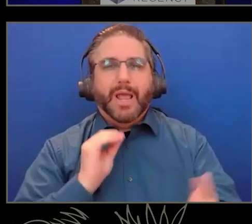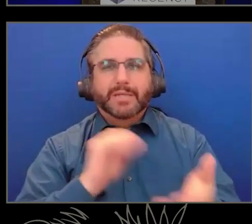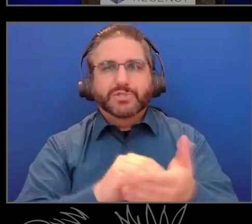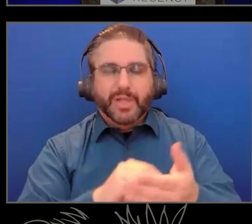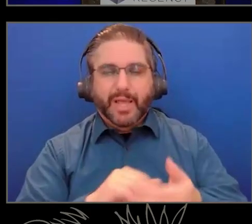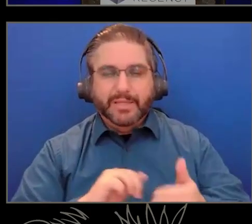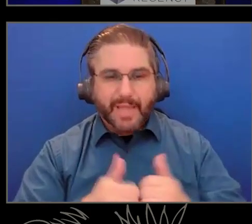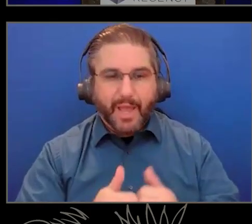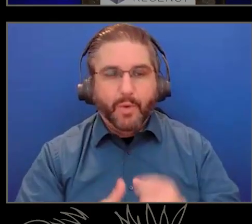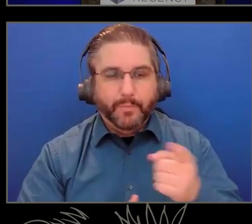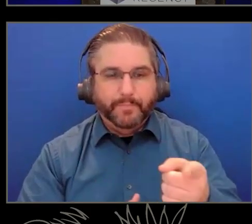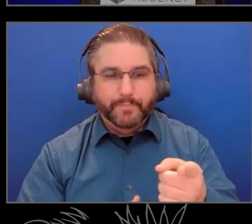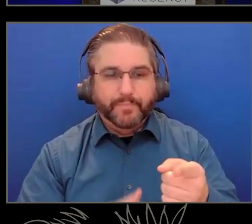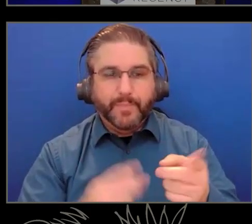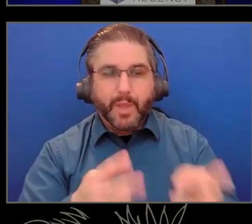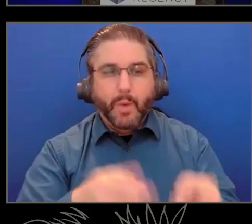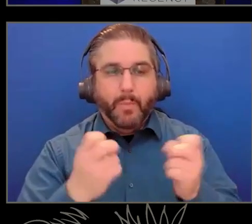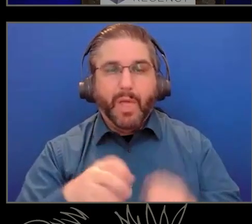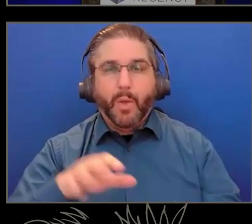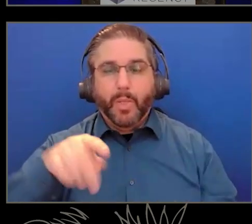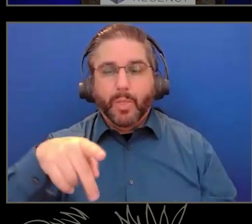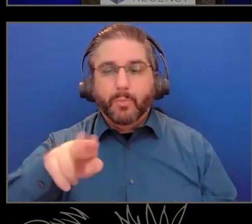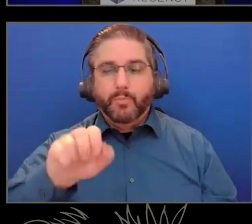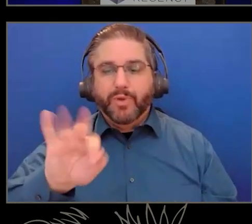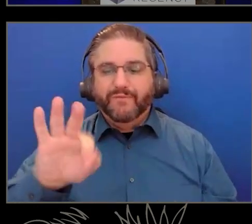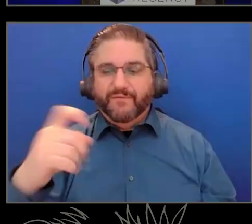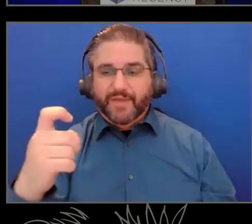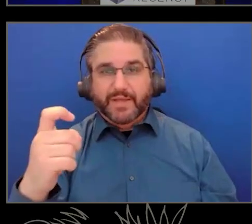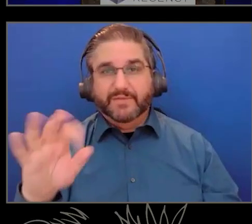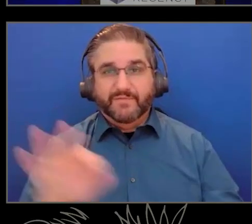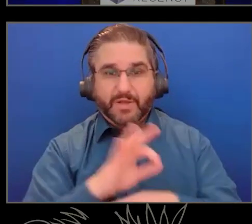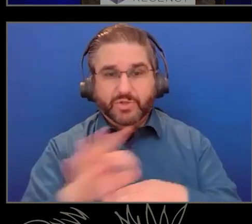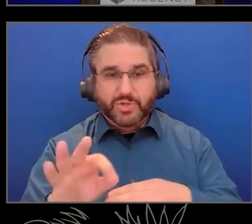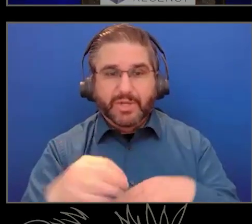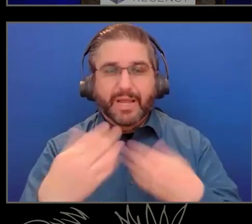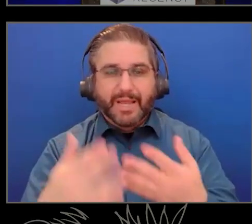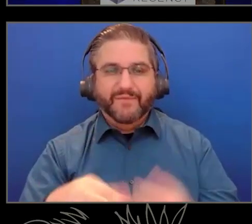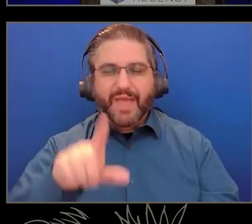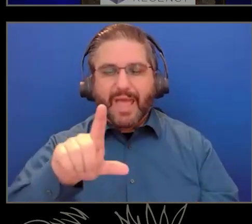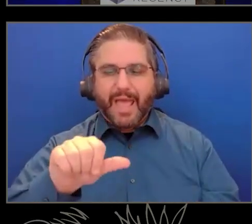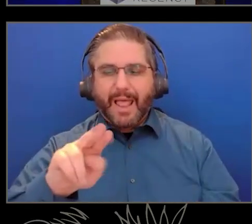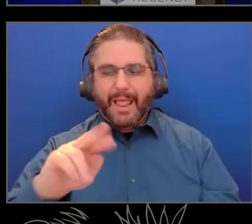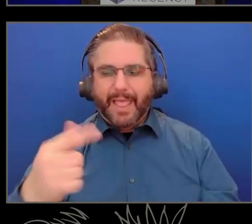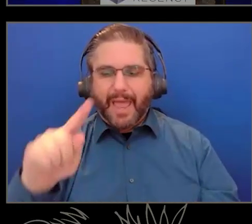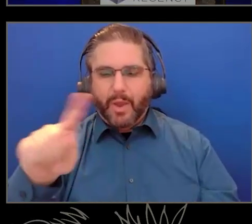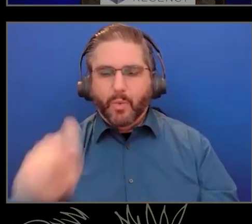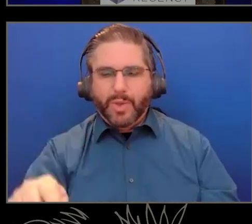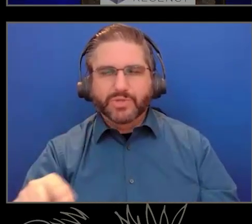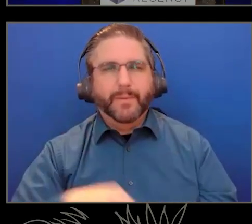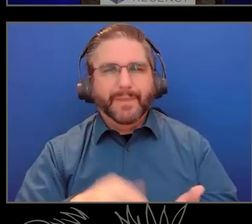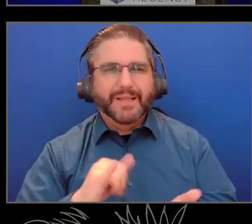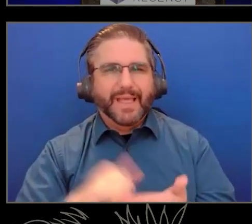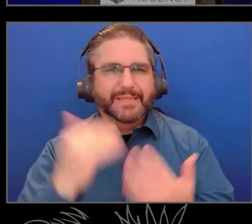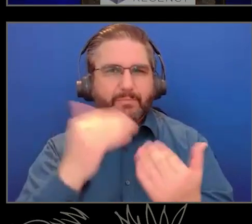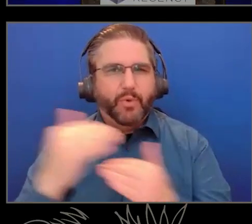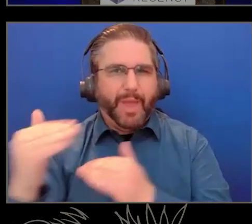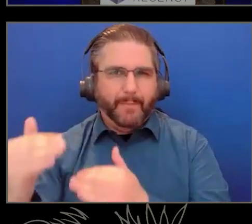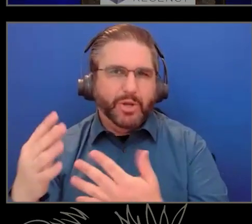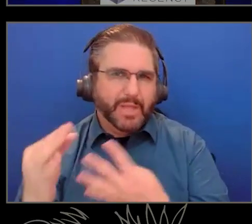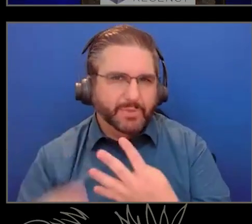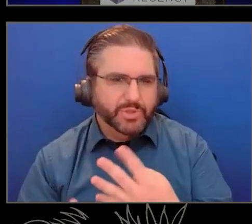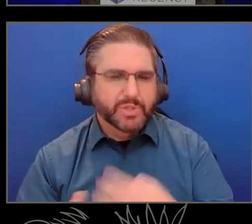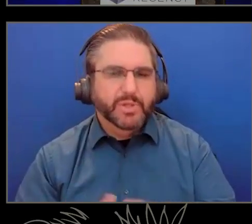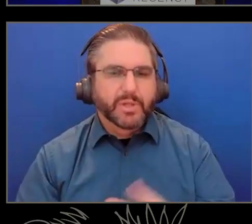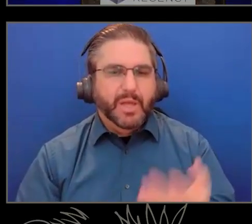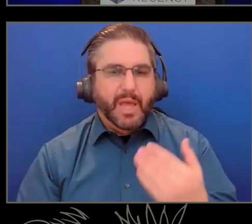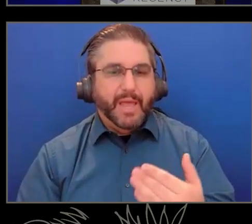is we can pull out the prefix function, and here we can give it lang question mark. This just means it's a parameter, but it's optional. And then inside of that, we